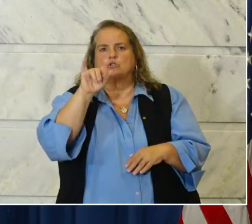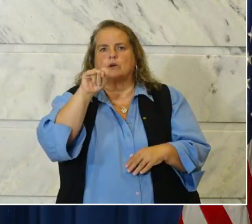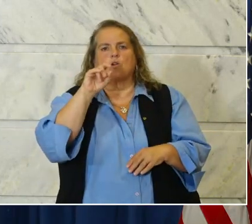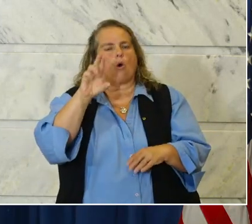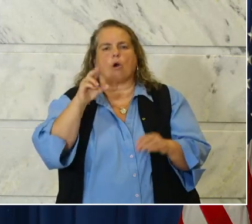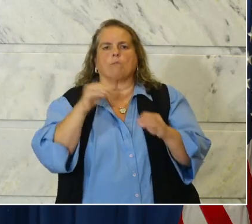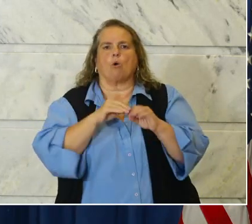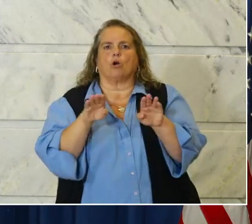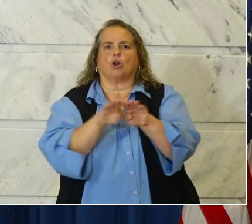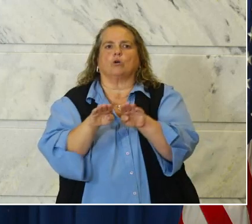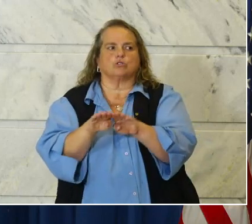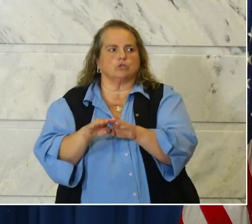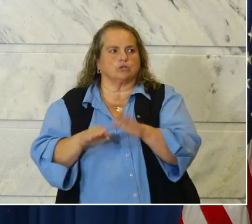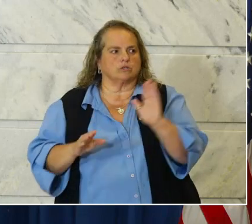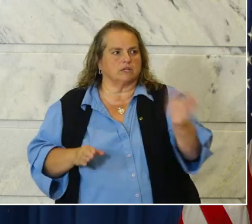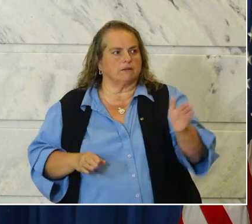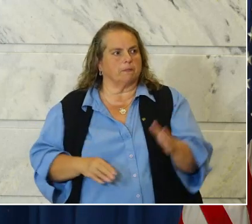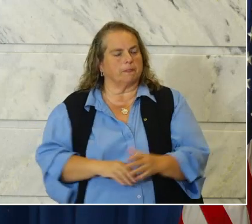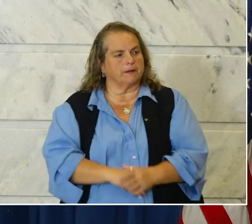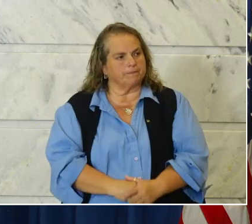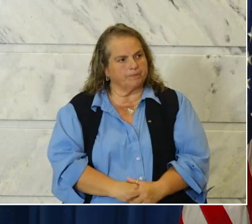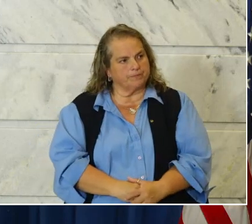closures. I'll try to go faster.